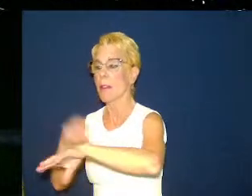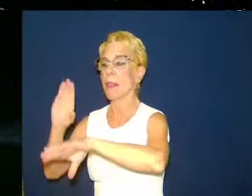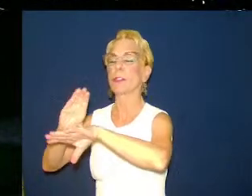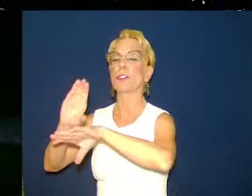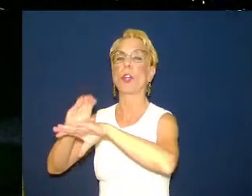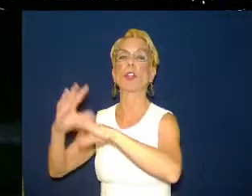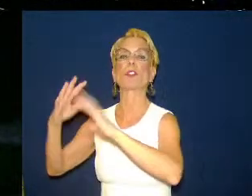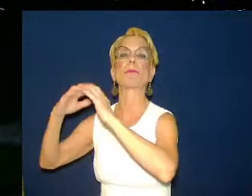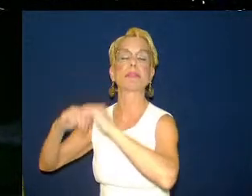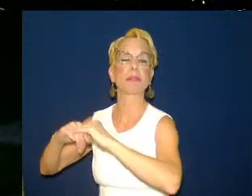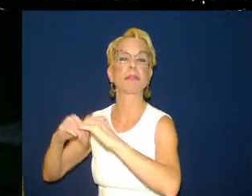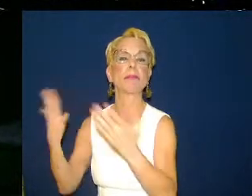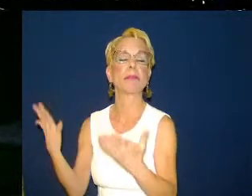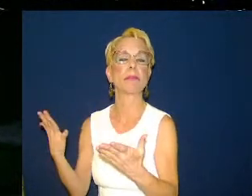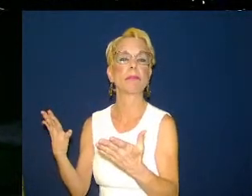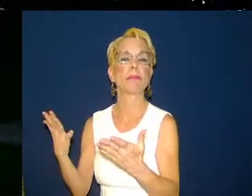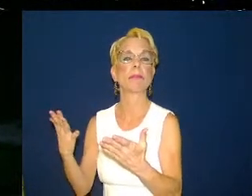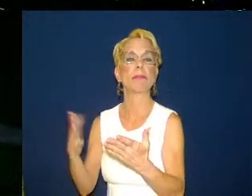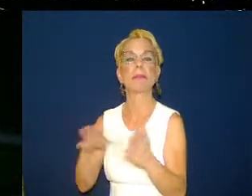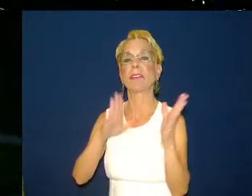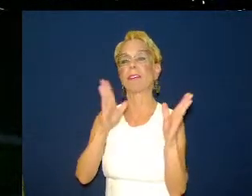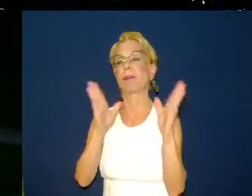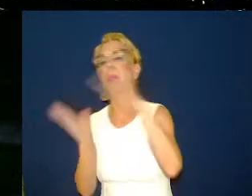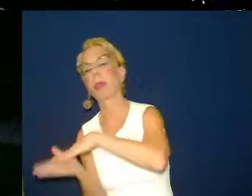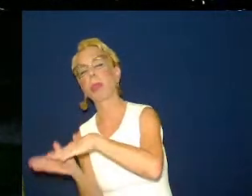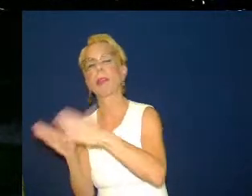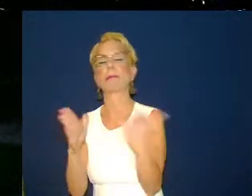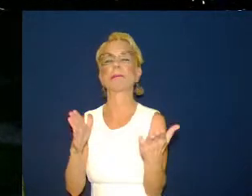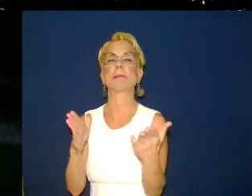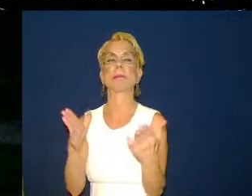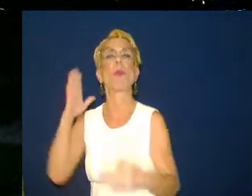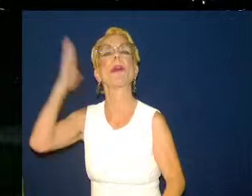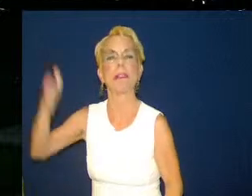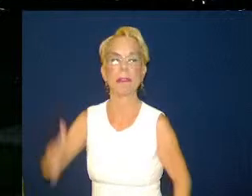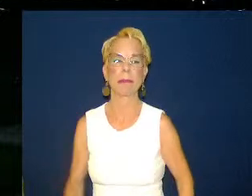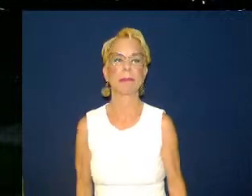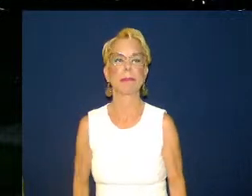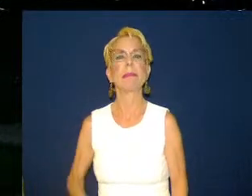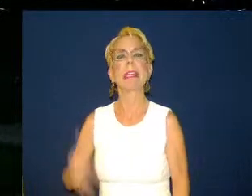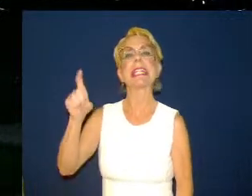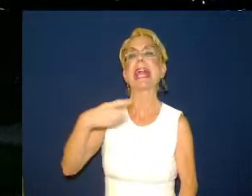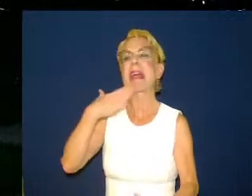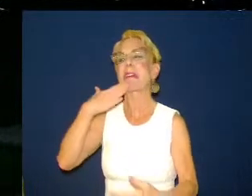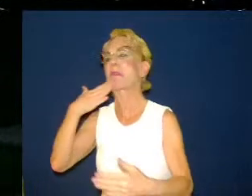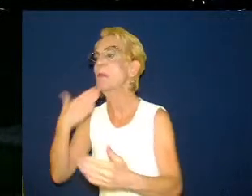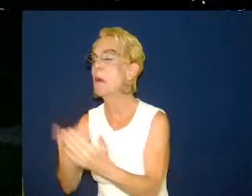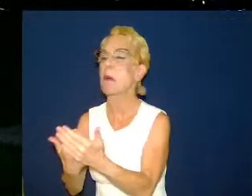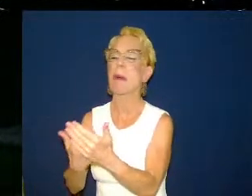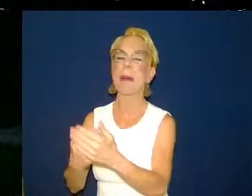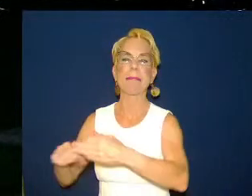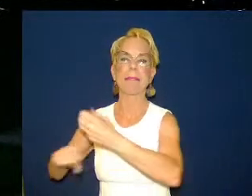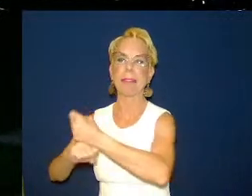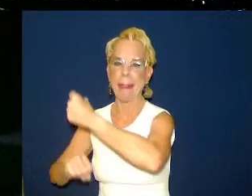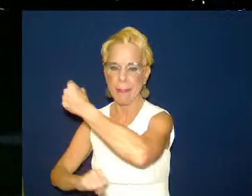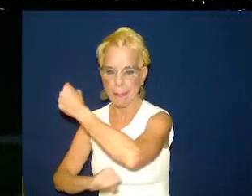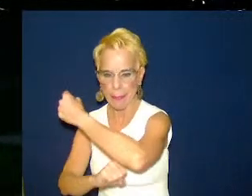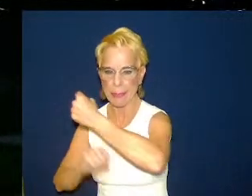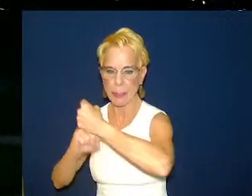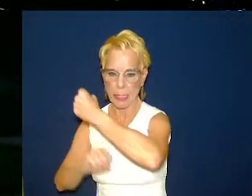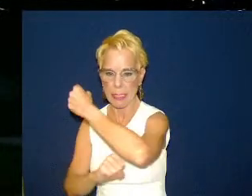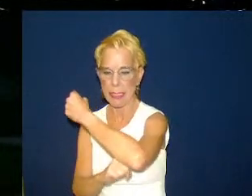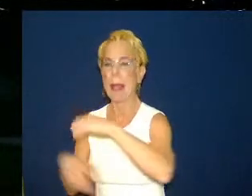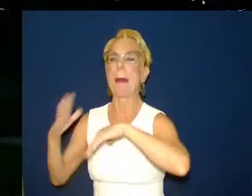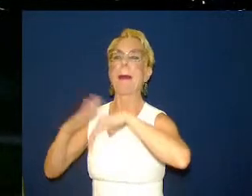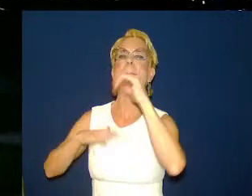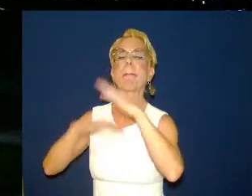to have a foundation that was built on the Word of God. He says, you have been faithful